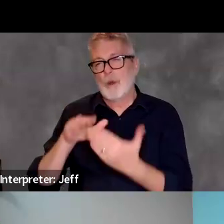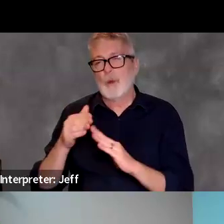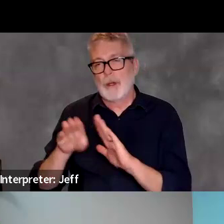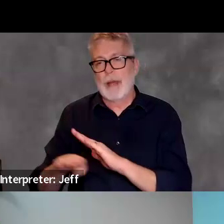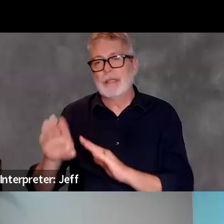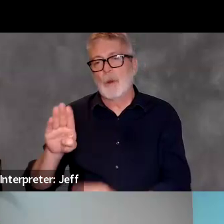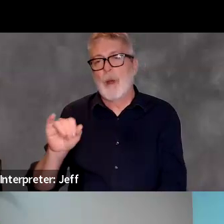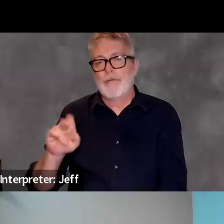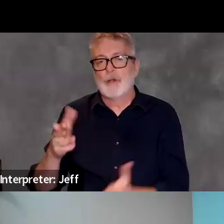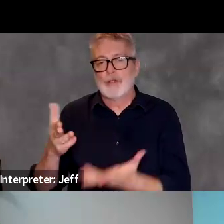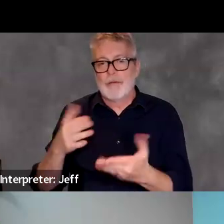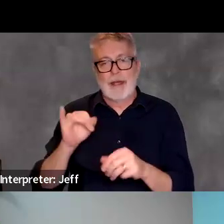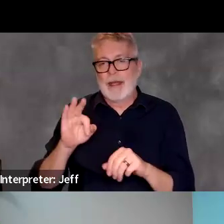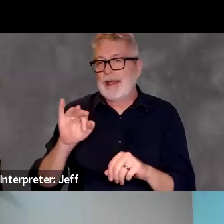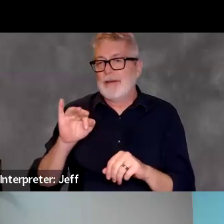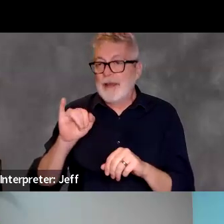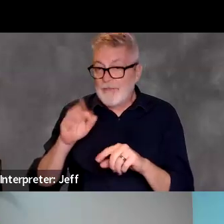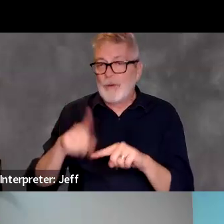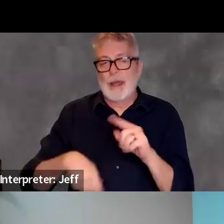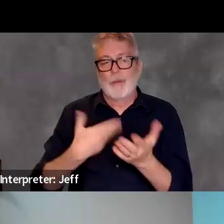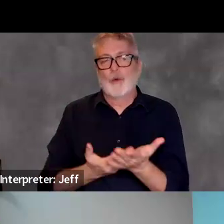can't prove that it's cost neutral.